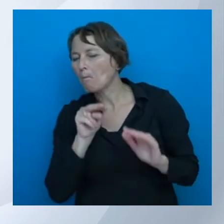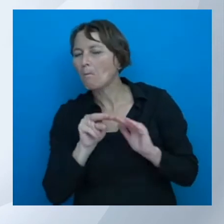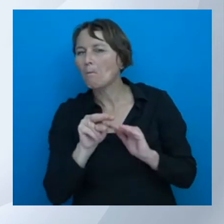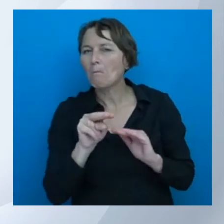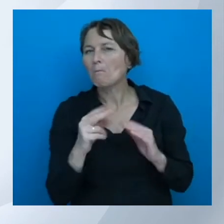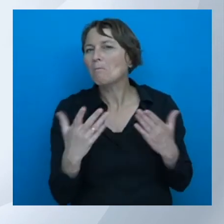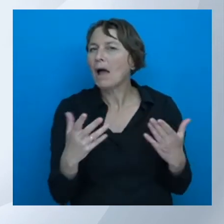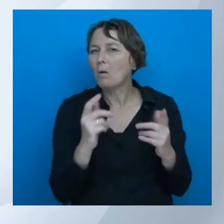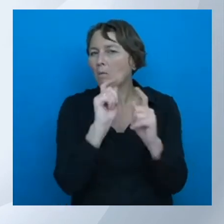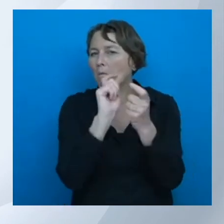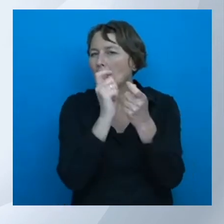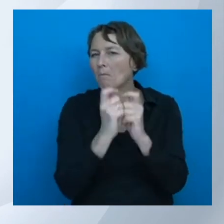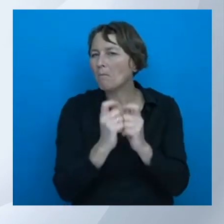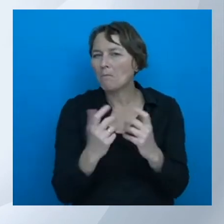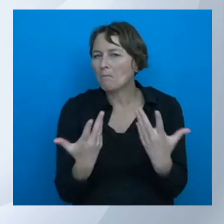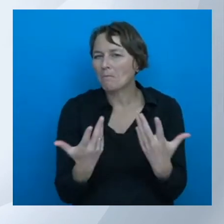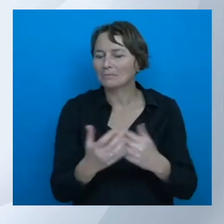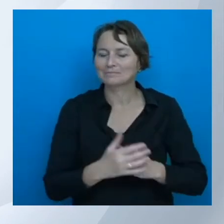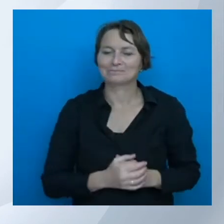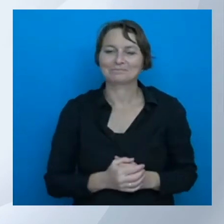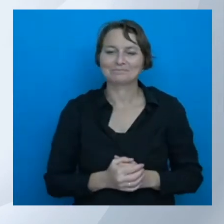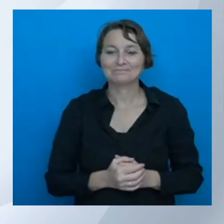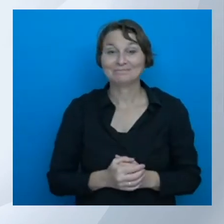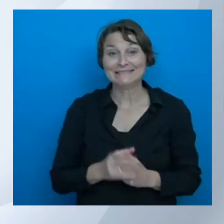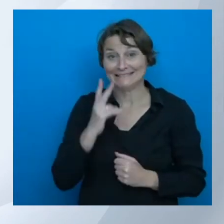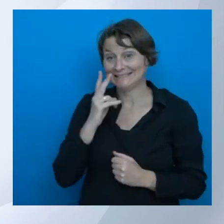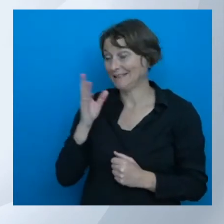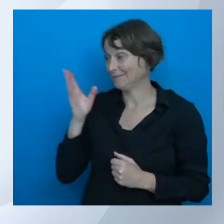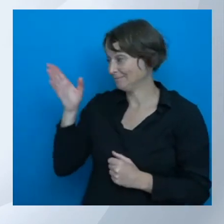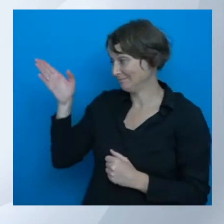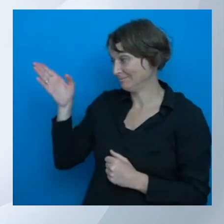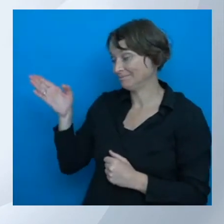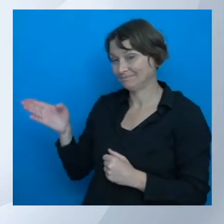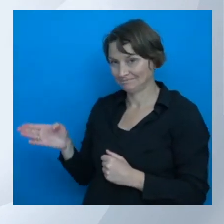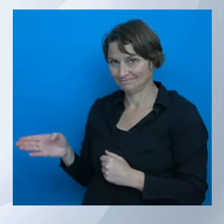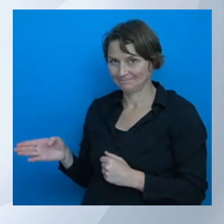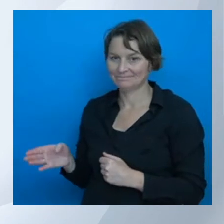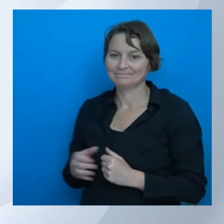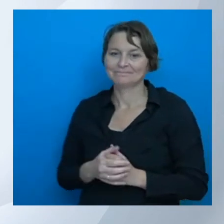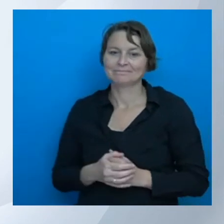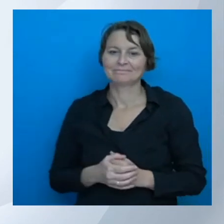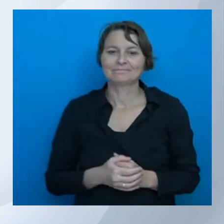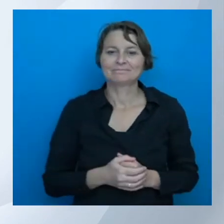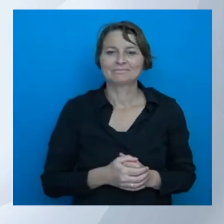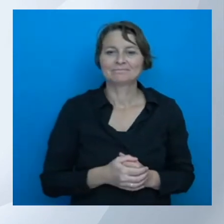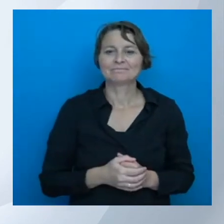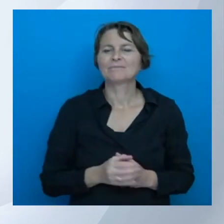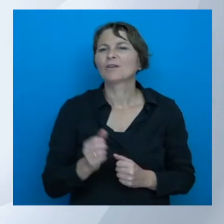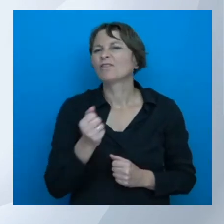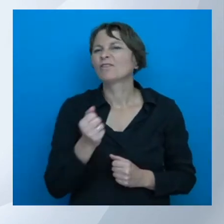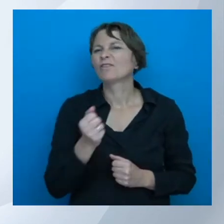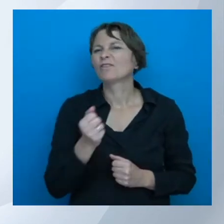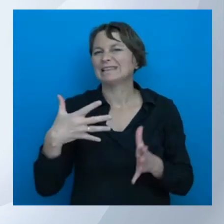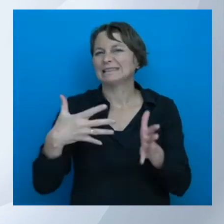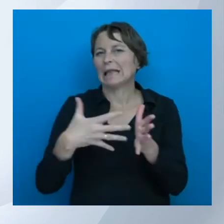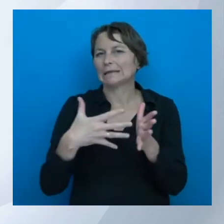configured. So you'll see here I've spun up a couple of test resources. I've got 3